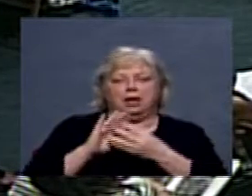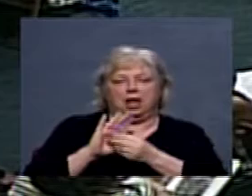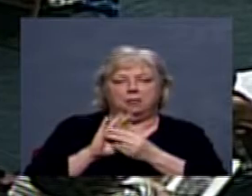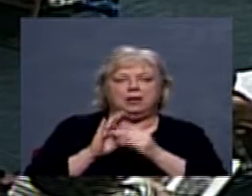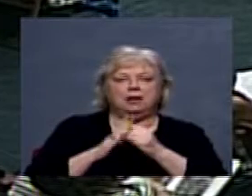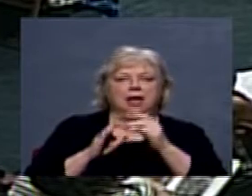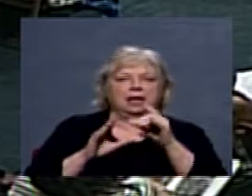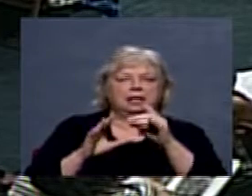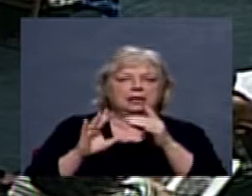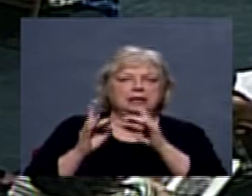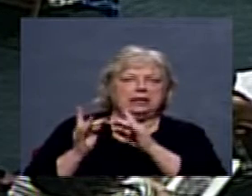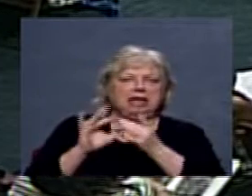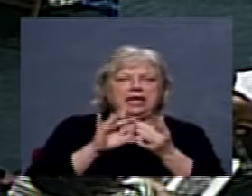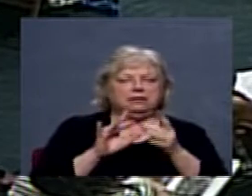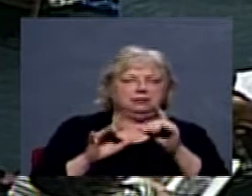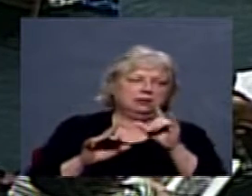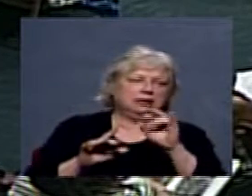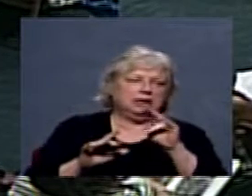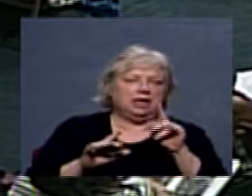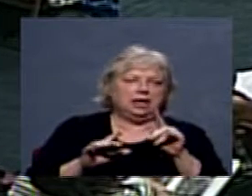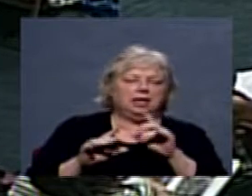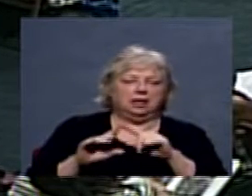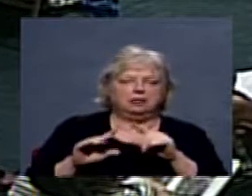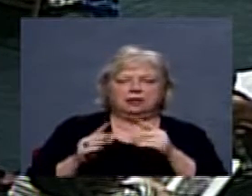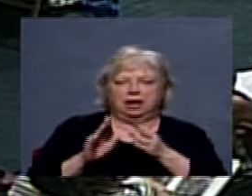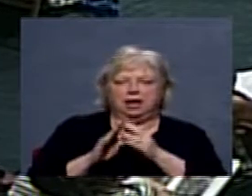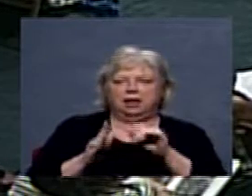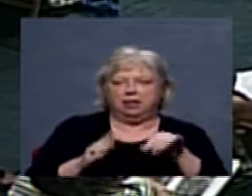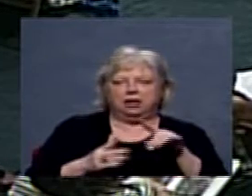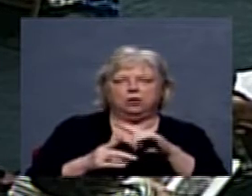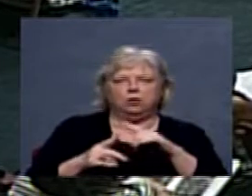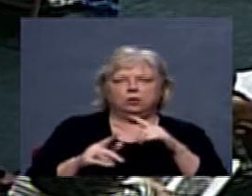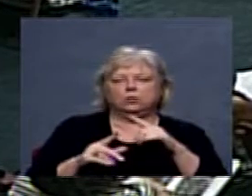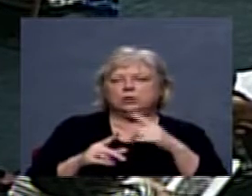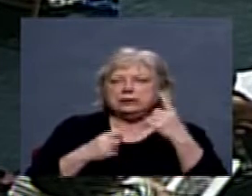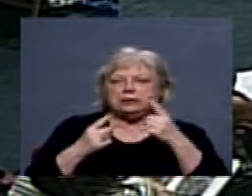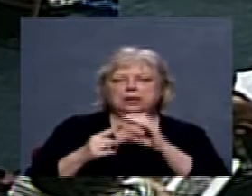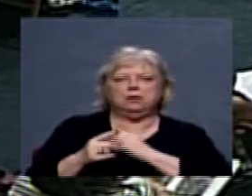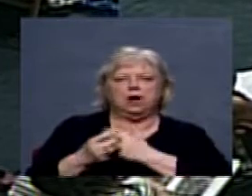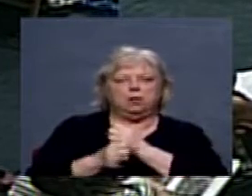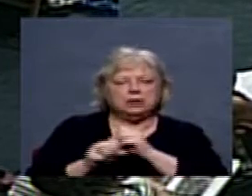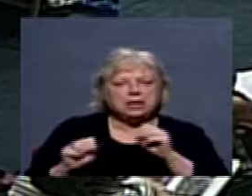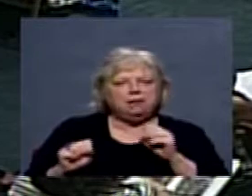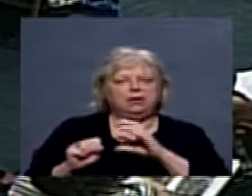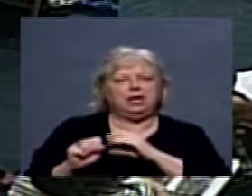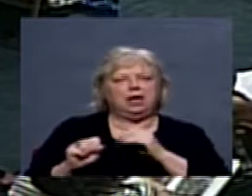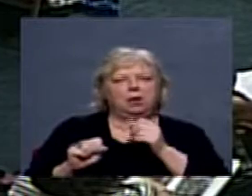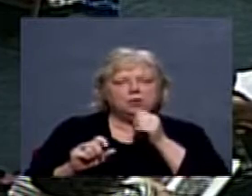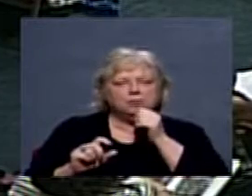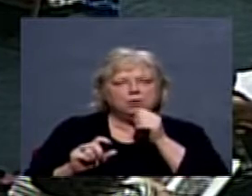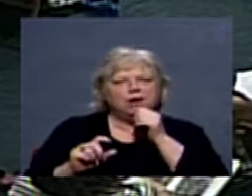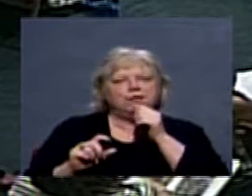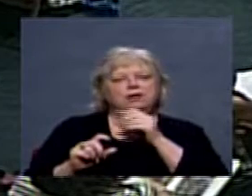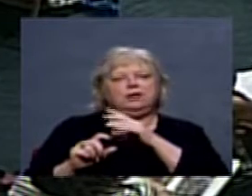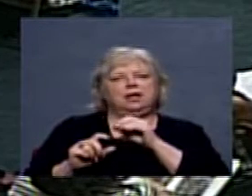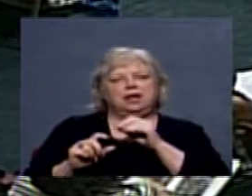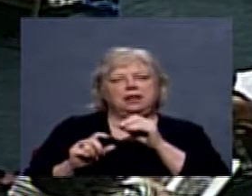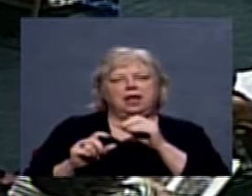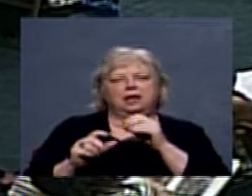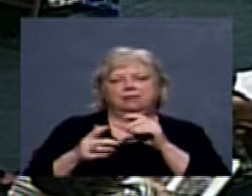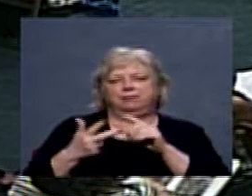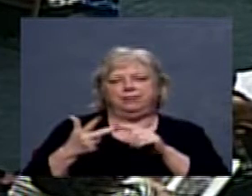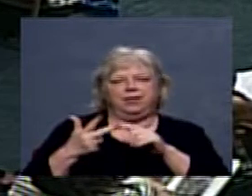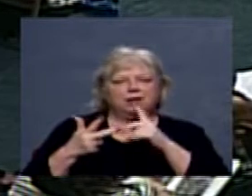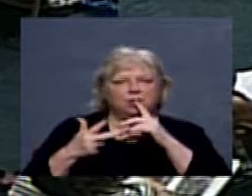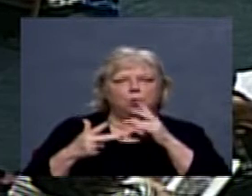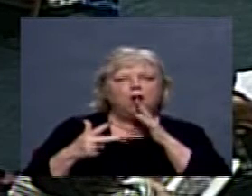would ask that you please take our safety, our security, the fact that we have severe drainage